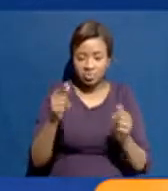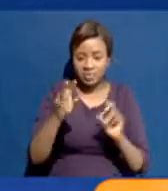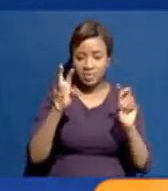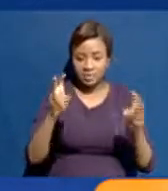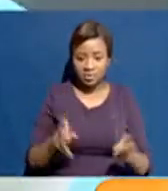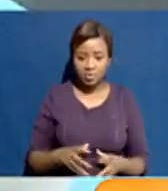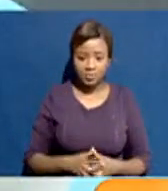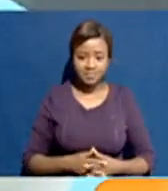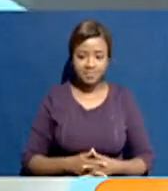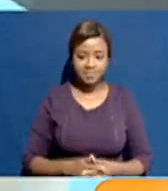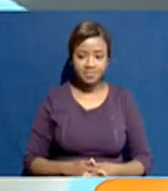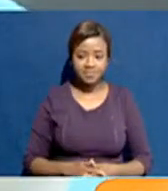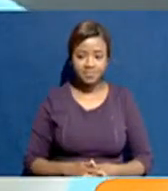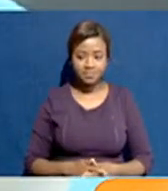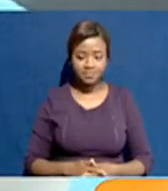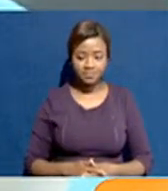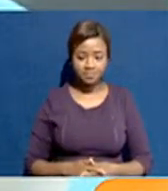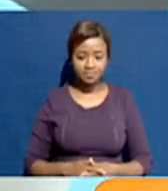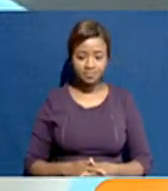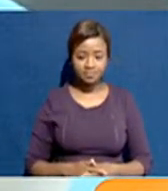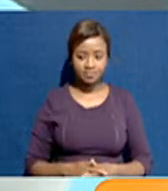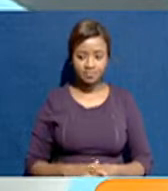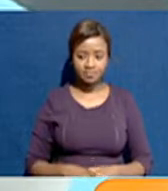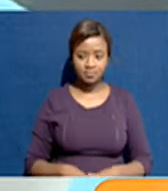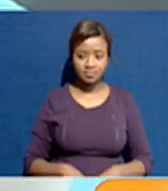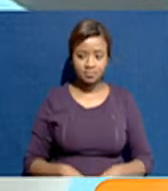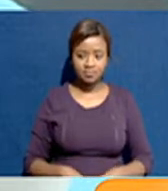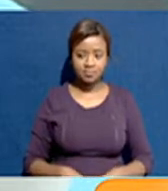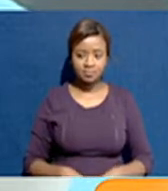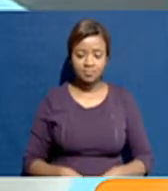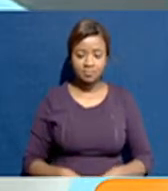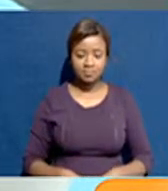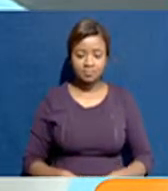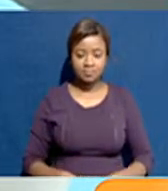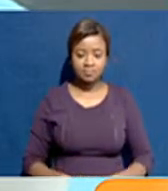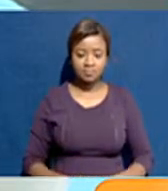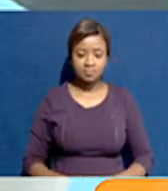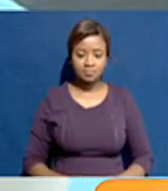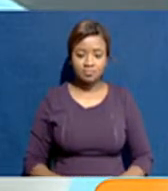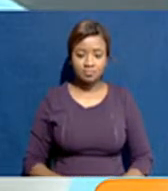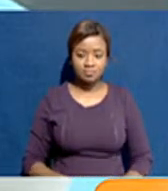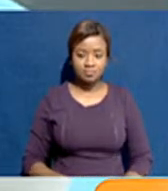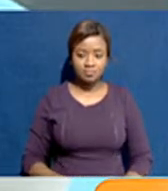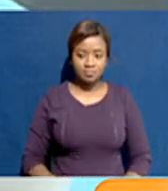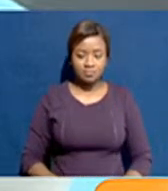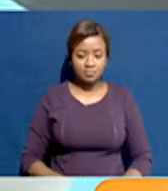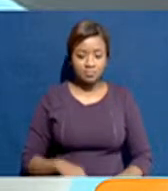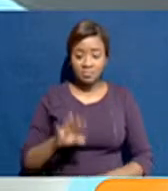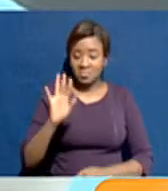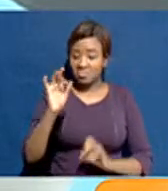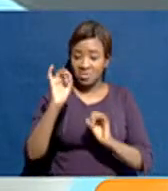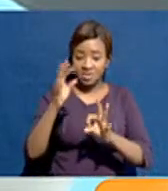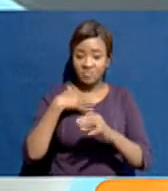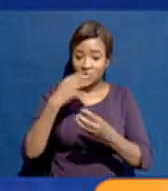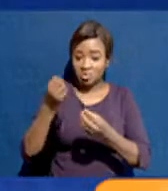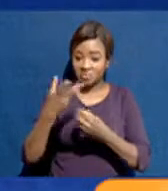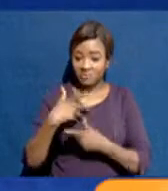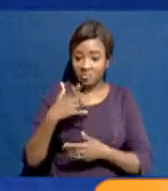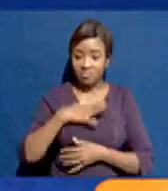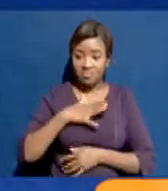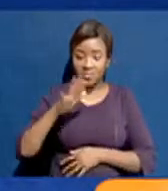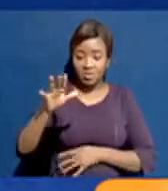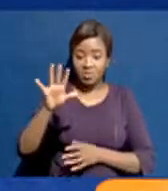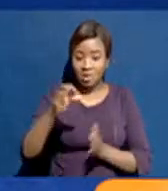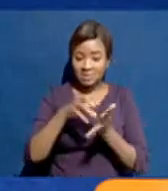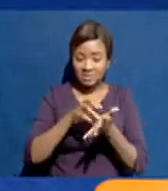interesting perspective that you bring in as an HIV and AIDS advocate or activist, mm-hmm. and you don't have to share with me your status if you don't want to, that's okay. Mm-hmm. My